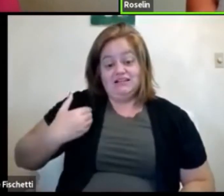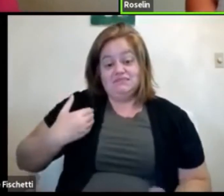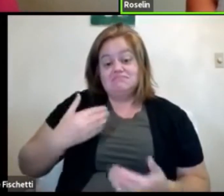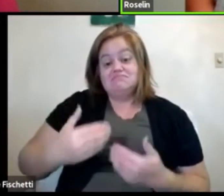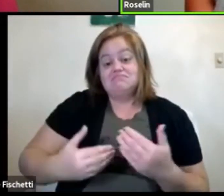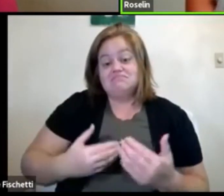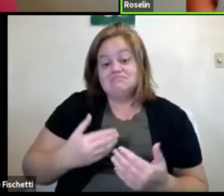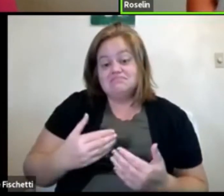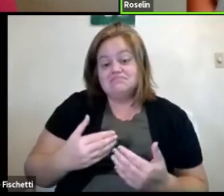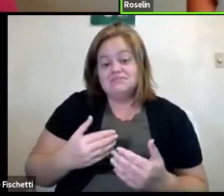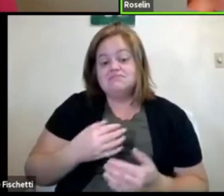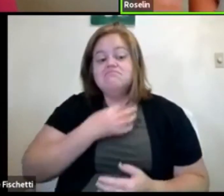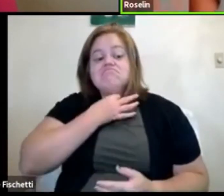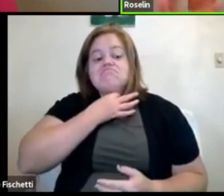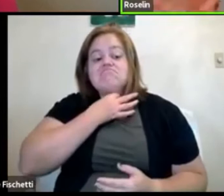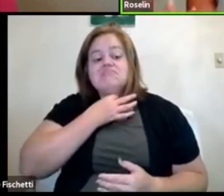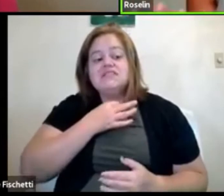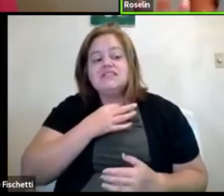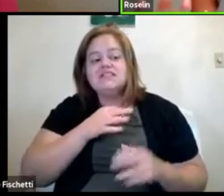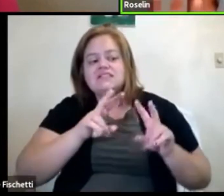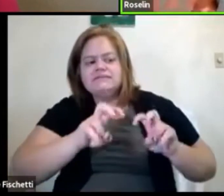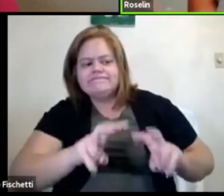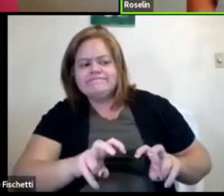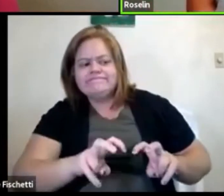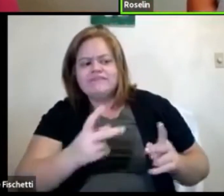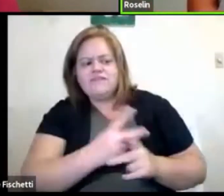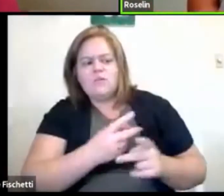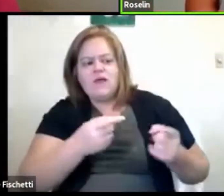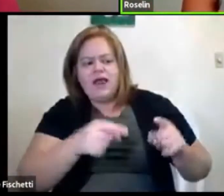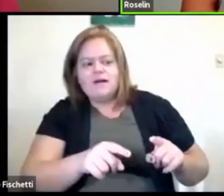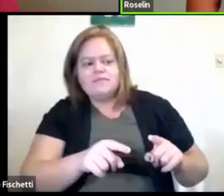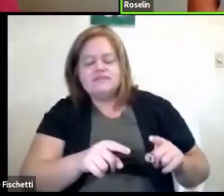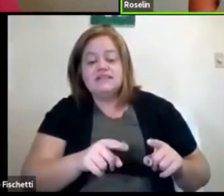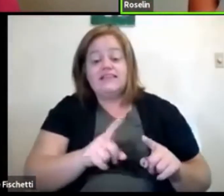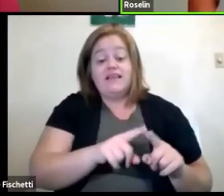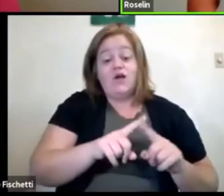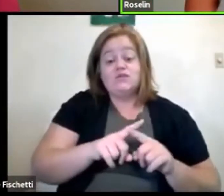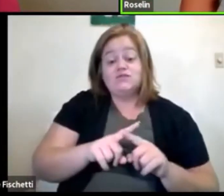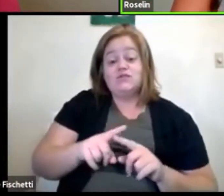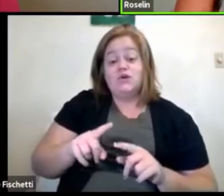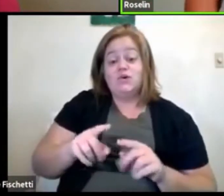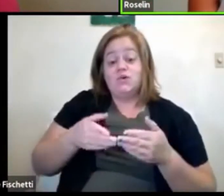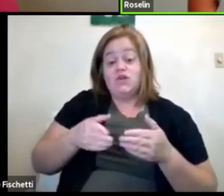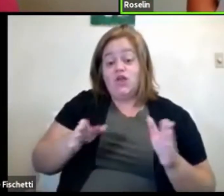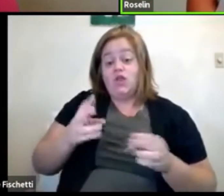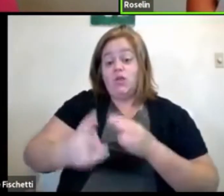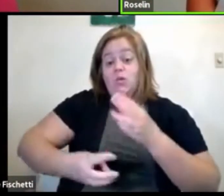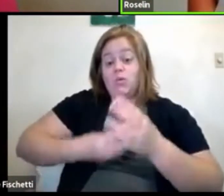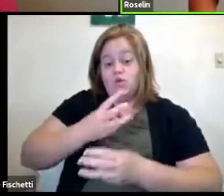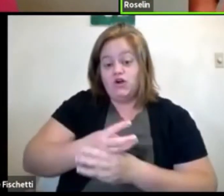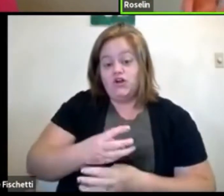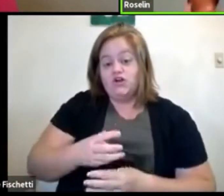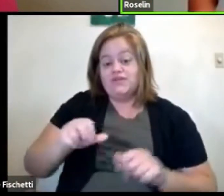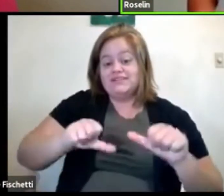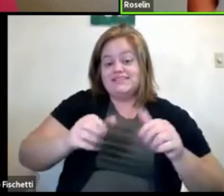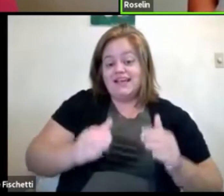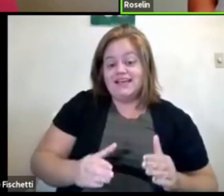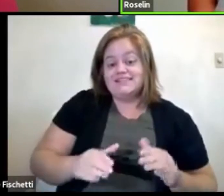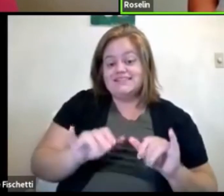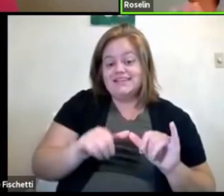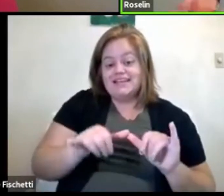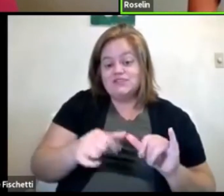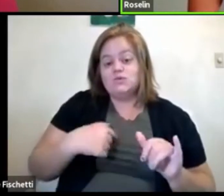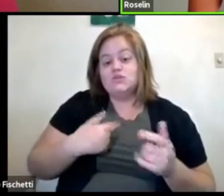asking questions about what's happening around them, around the world, because that's what we do in STEM. Scientists, engineers, we're just trying to